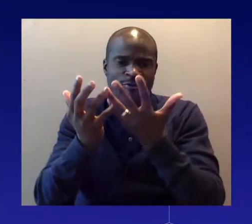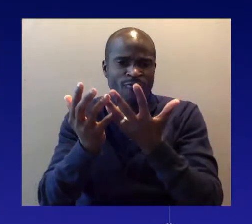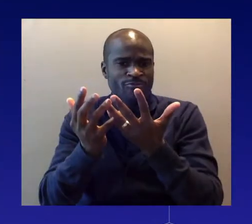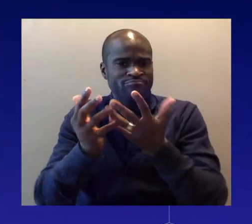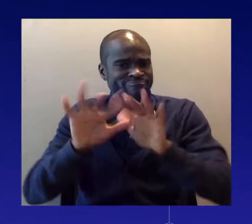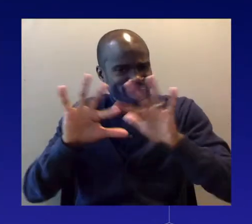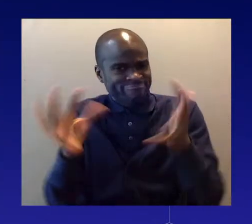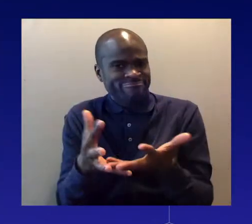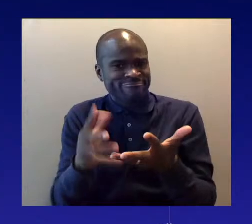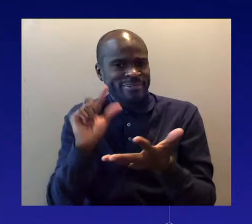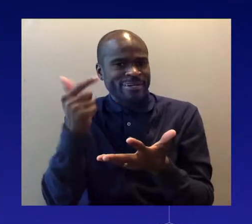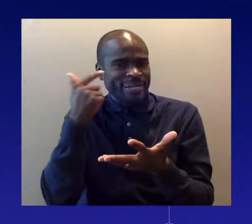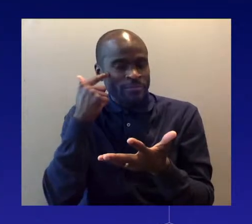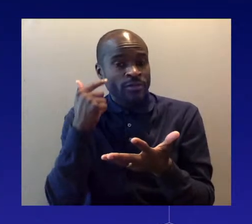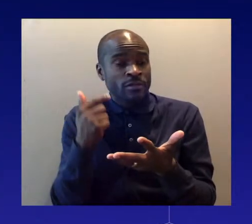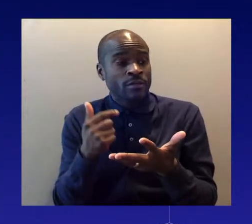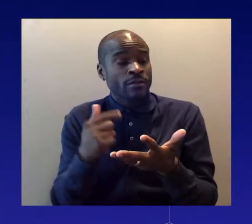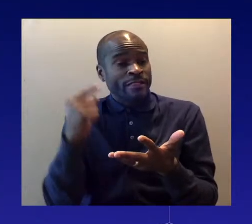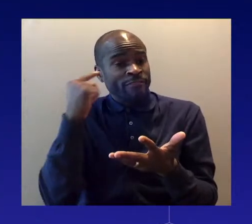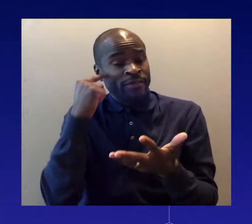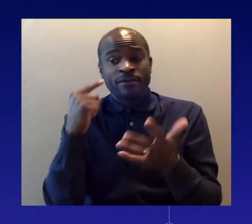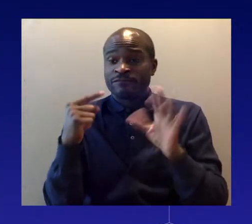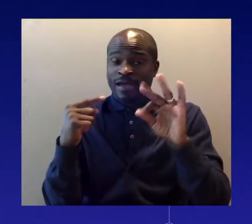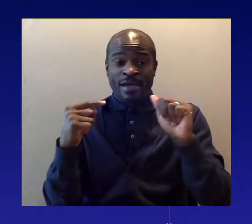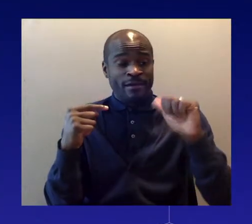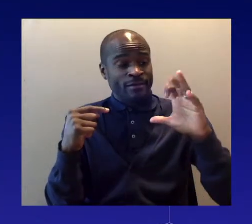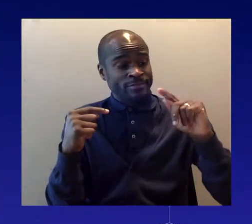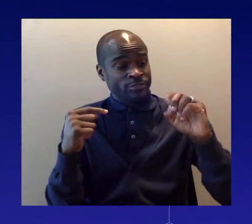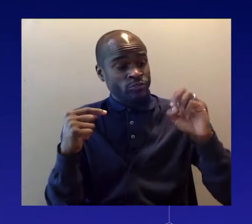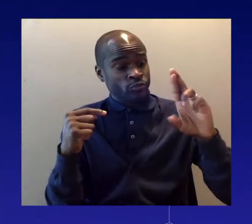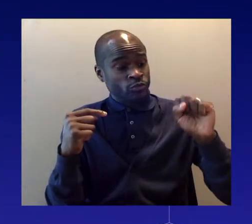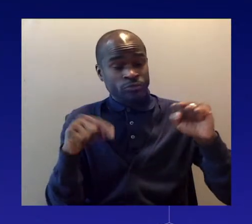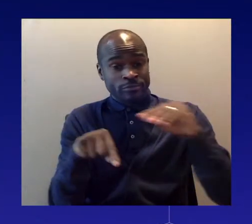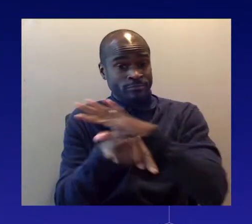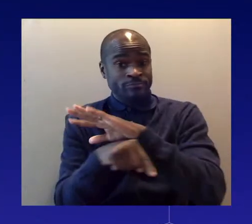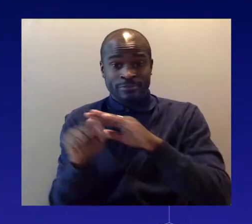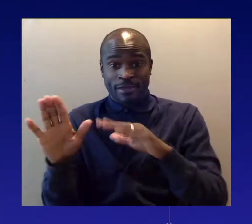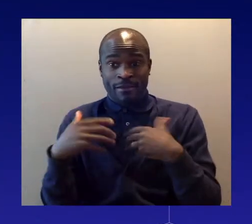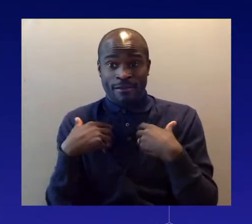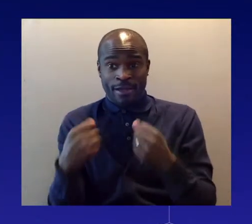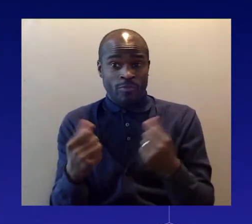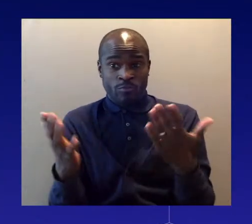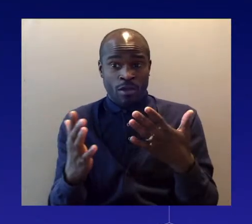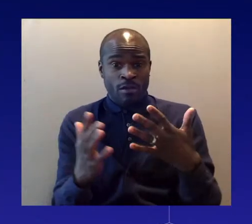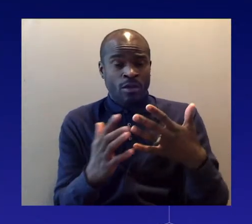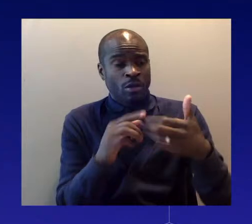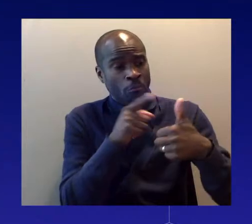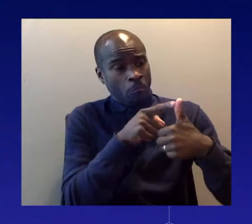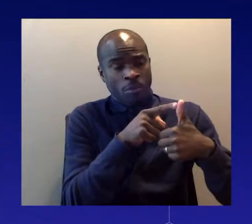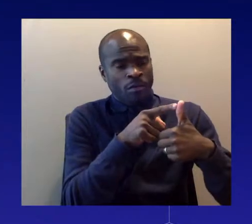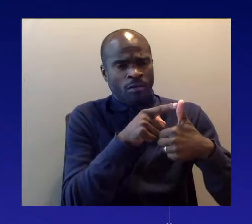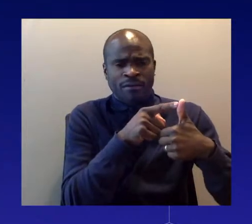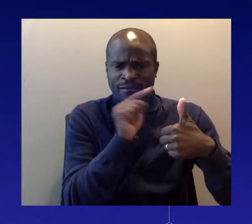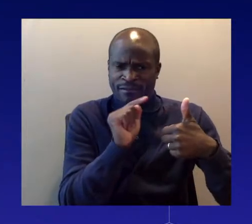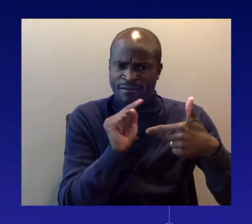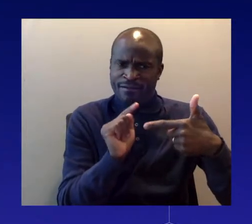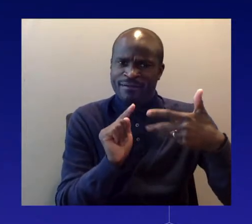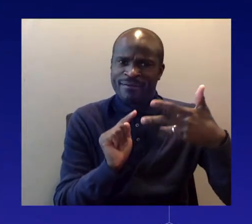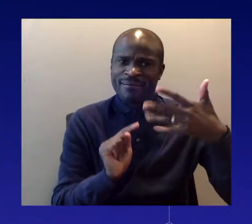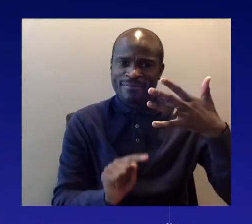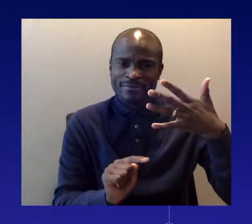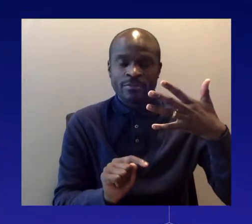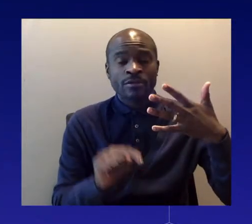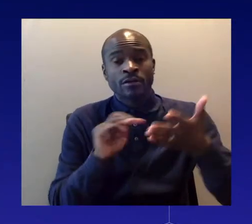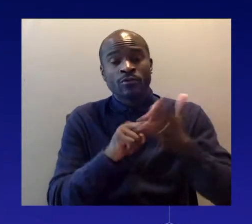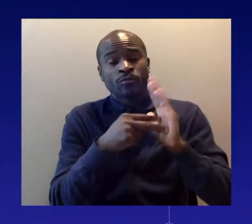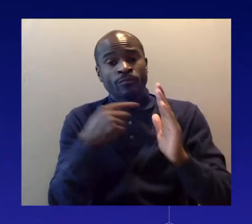factors influence people's health, and we need to come together and build the bridges across our silos to be able to address those things.